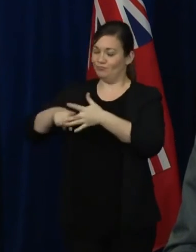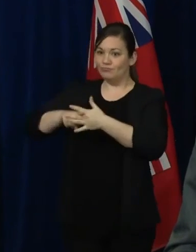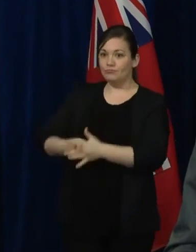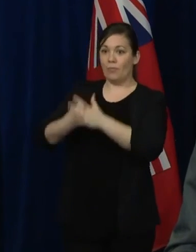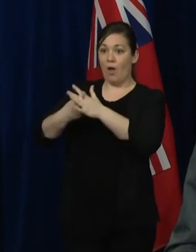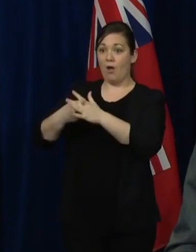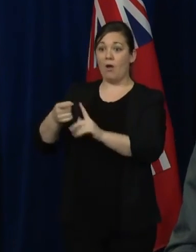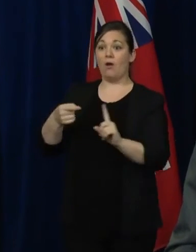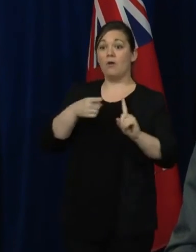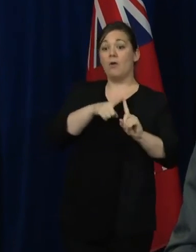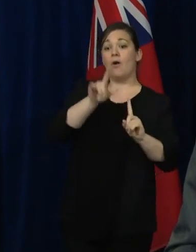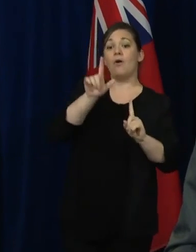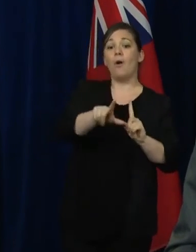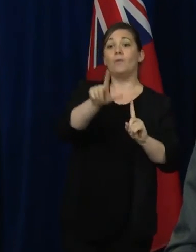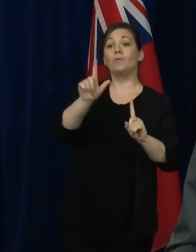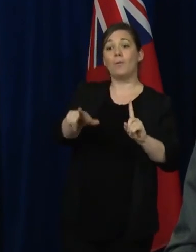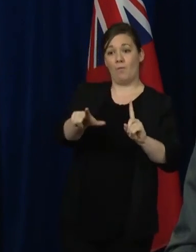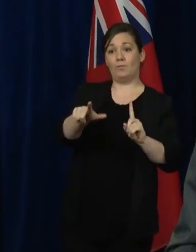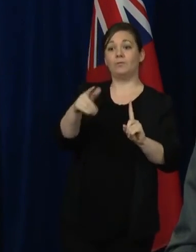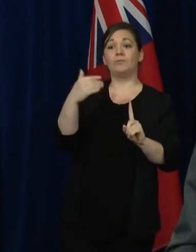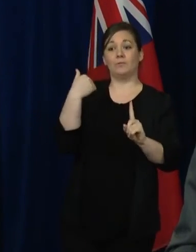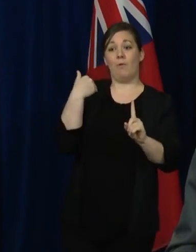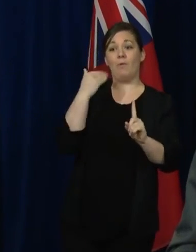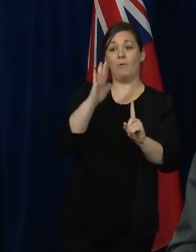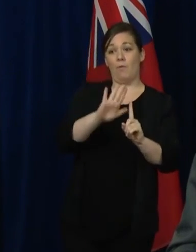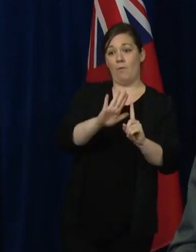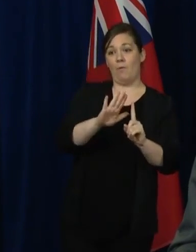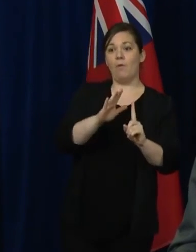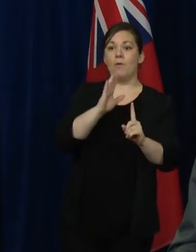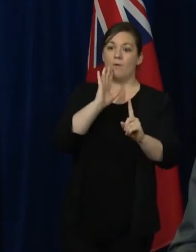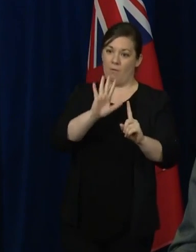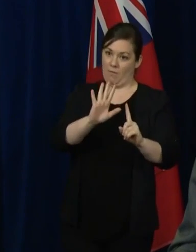to making sure that they're supporting our small businesses and our larger businesses at this very difficult time.